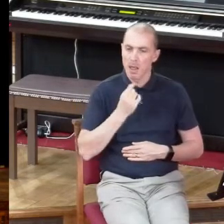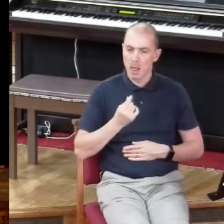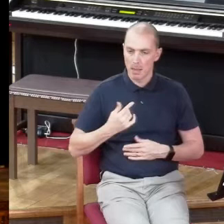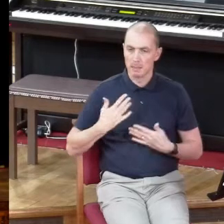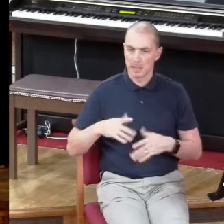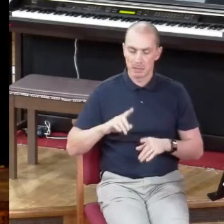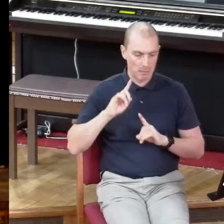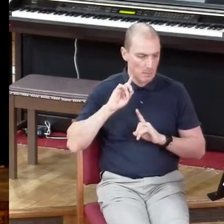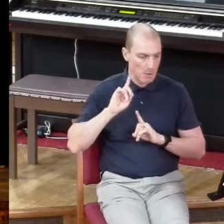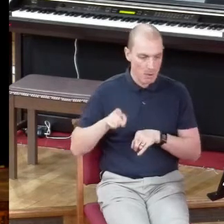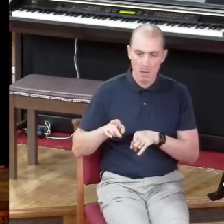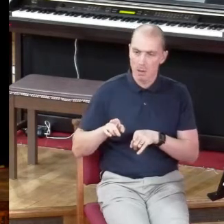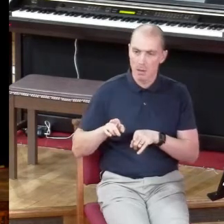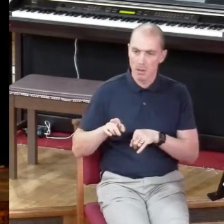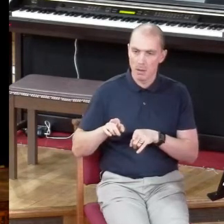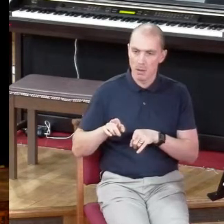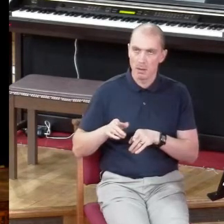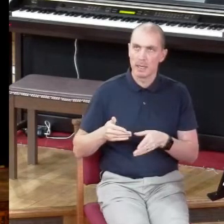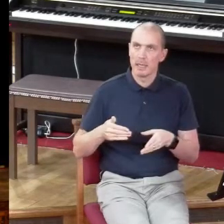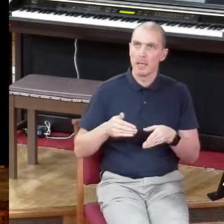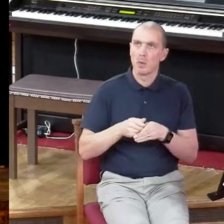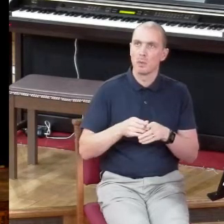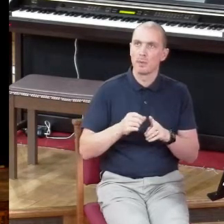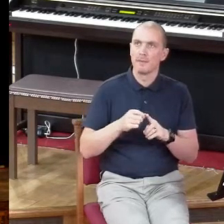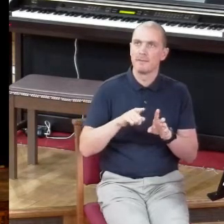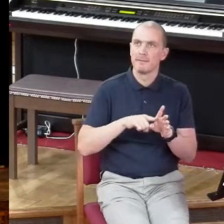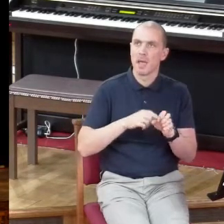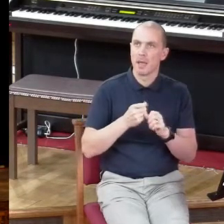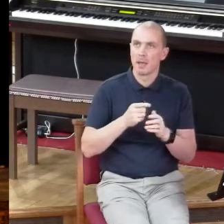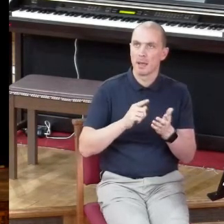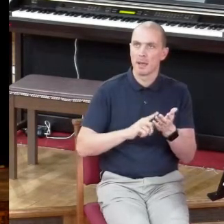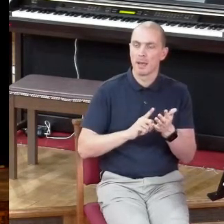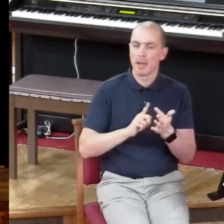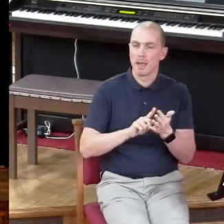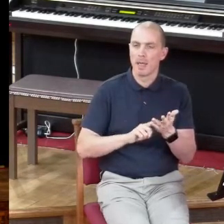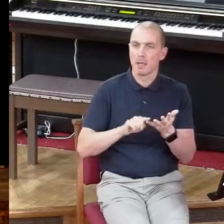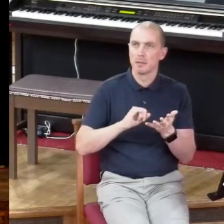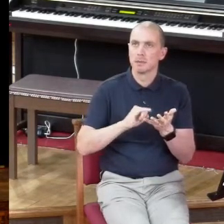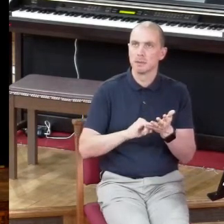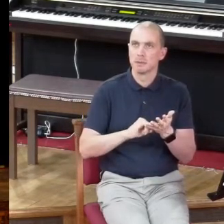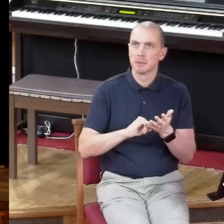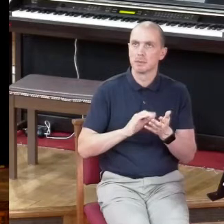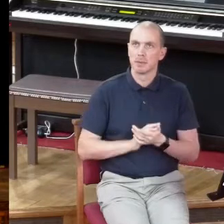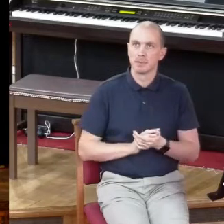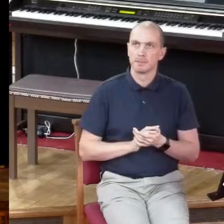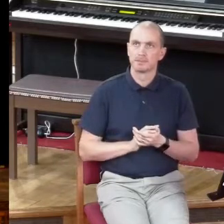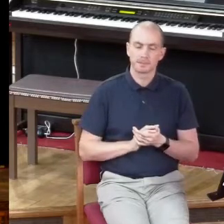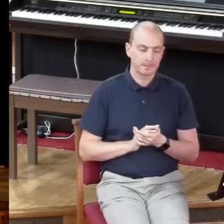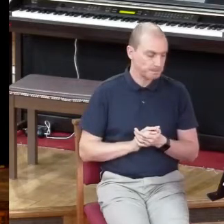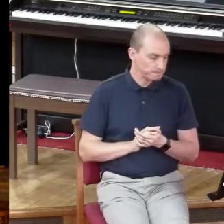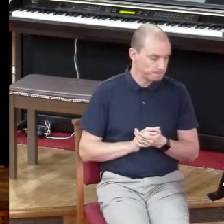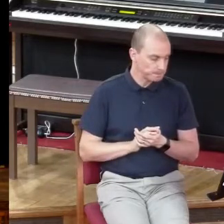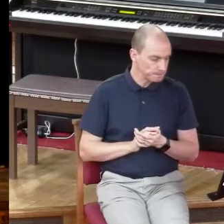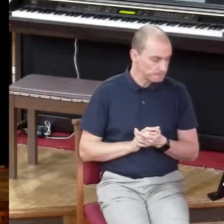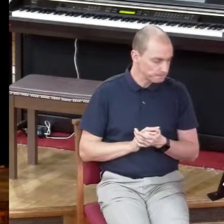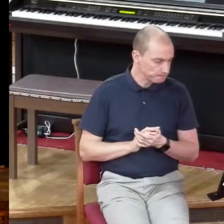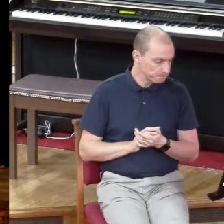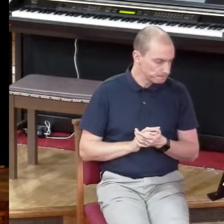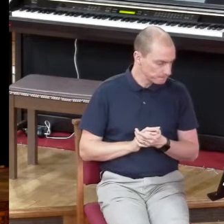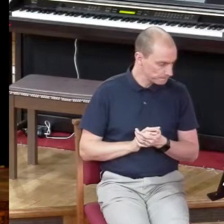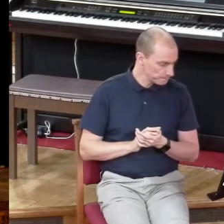including Phygellus and Hermogenes. May the Lord show mercy to